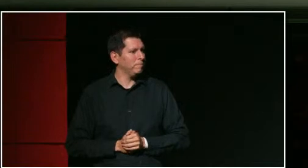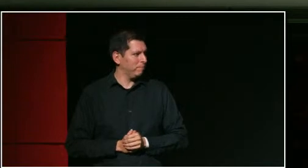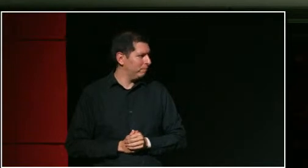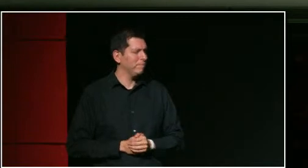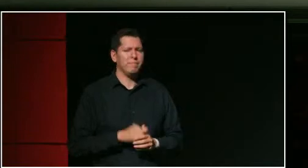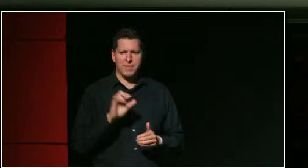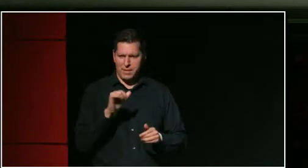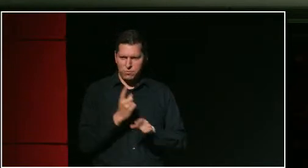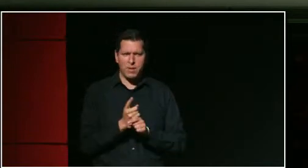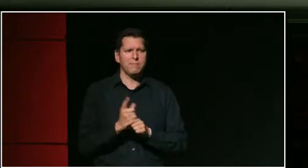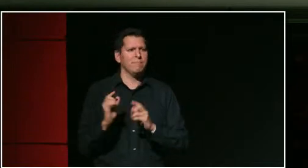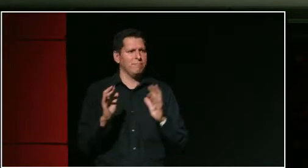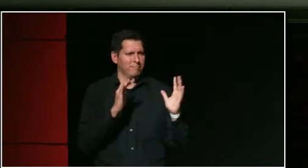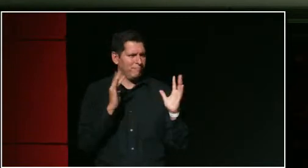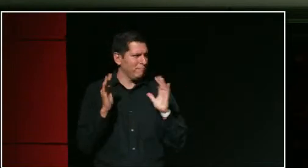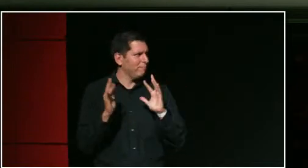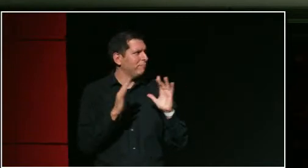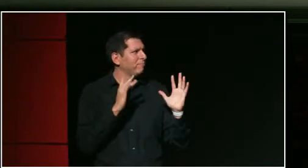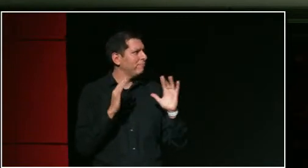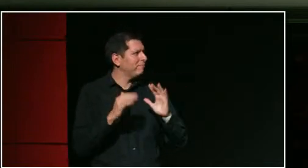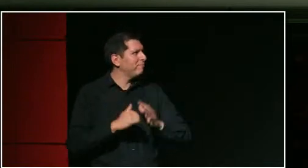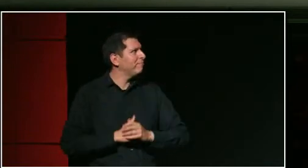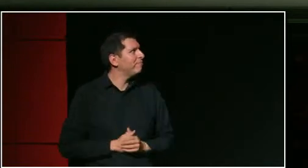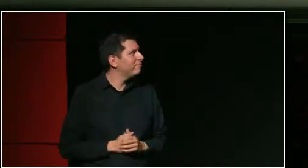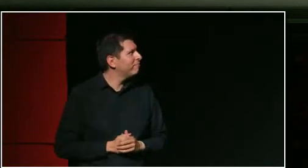Yeah, that's right. Thank you.